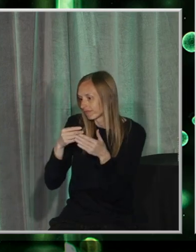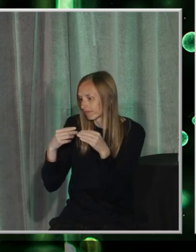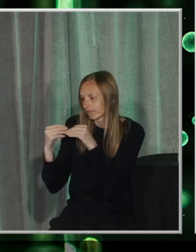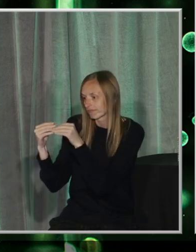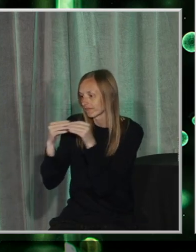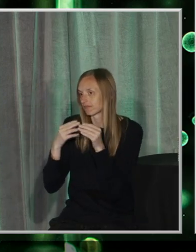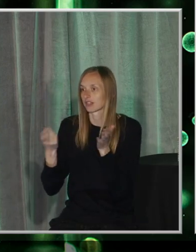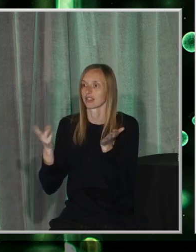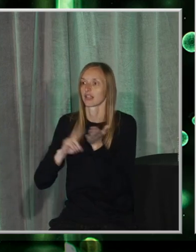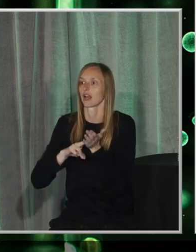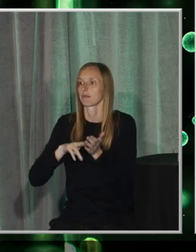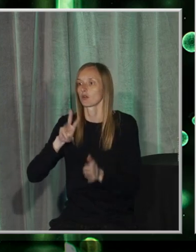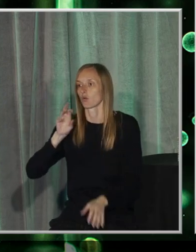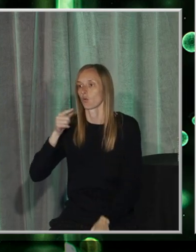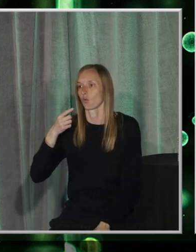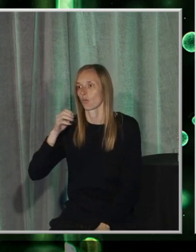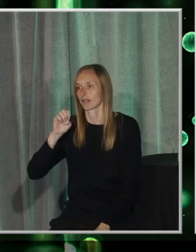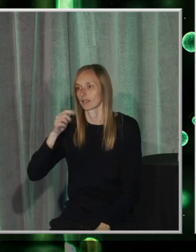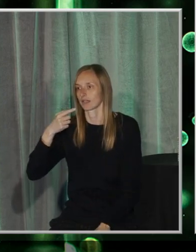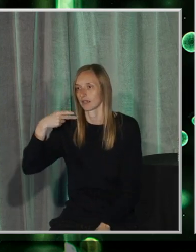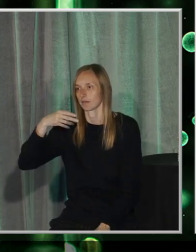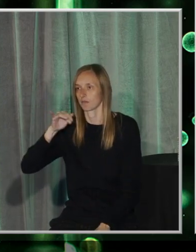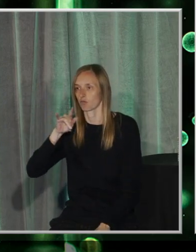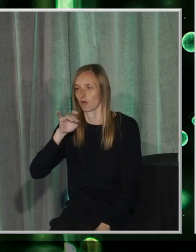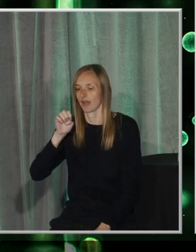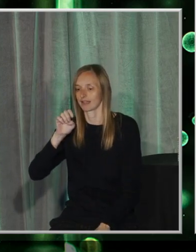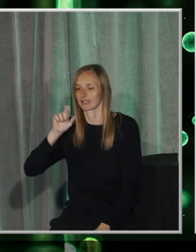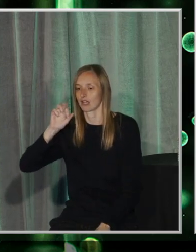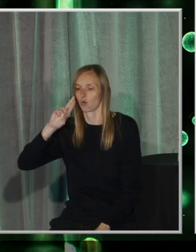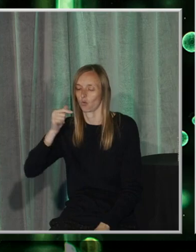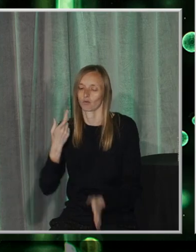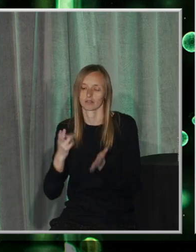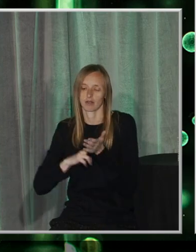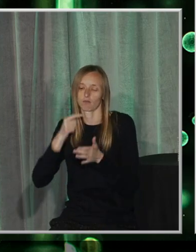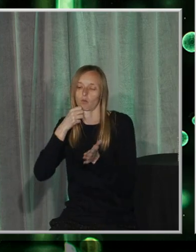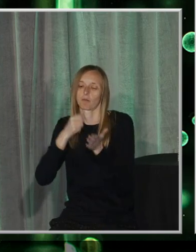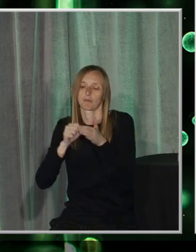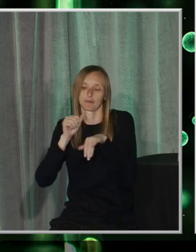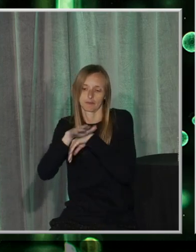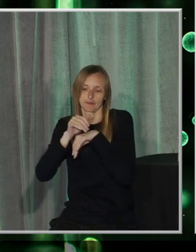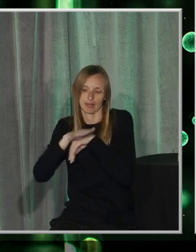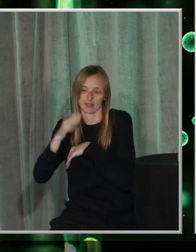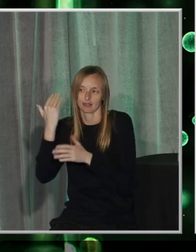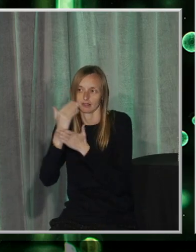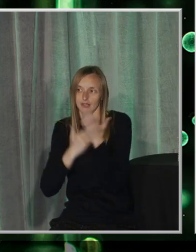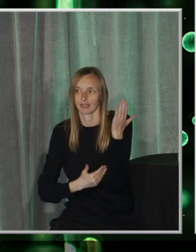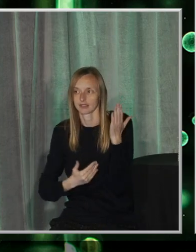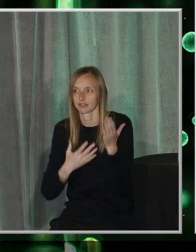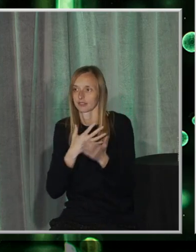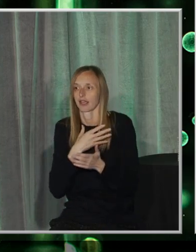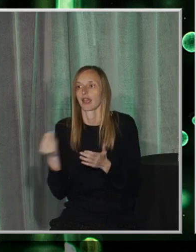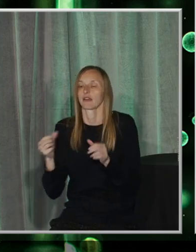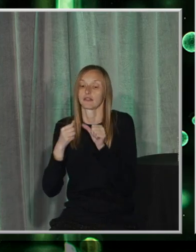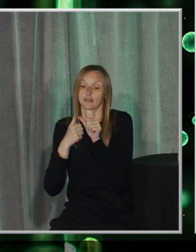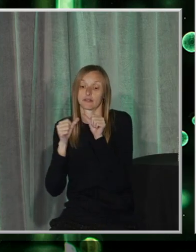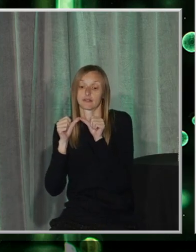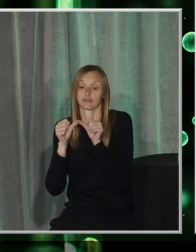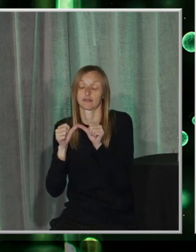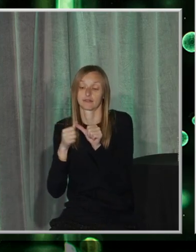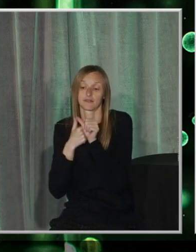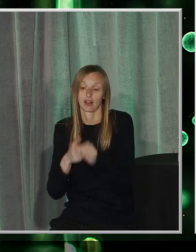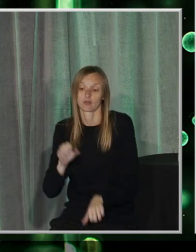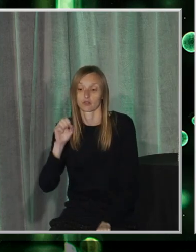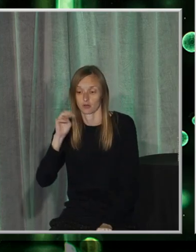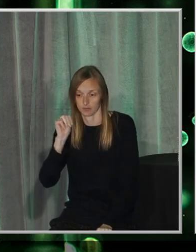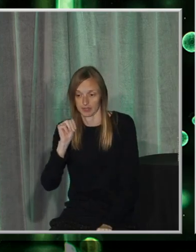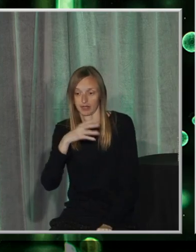mailing list at wegeprize.org for all the latest updates and information. Also, be sure to follow Wege Prize on social media and join the